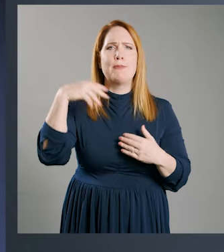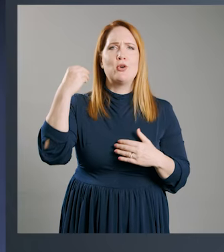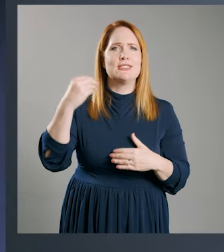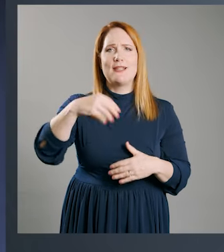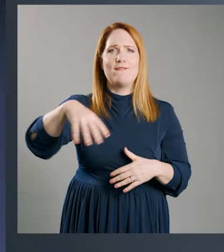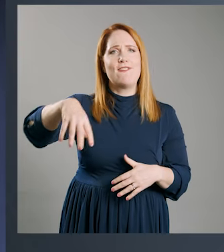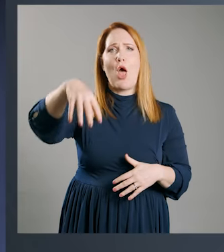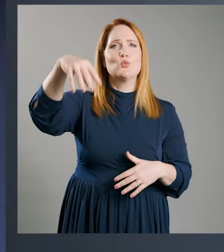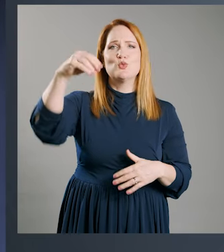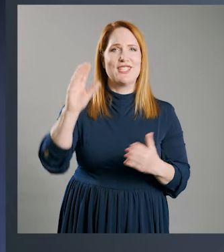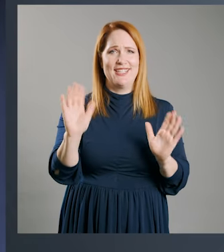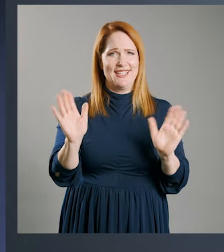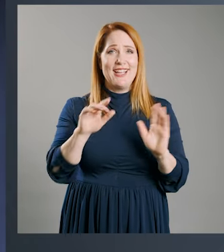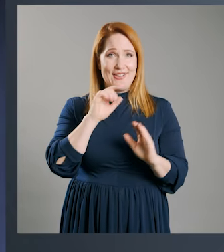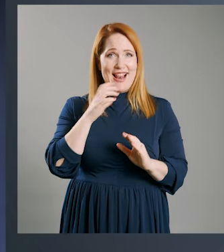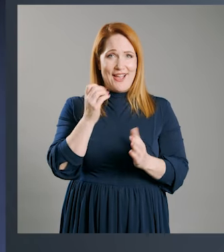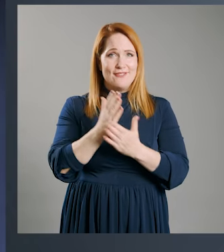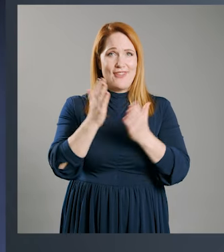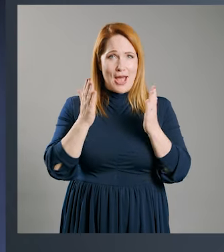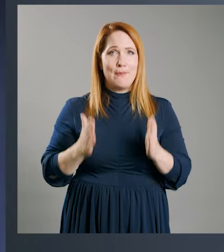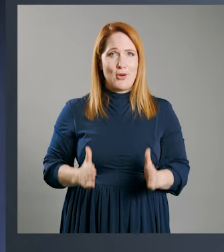spirits floating around. We'll have a body.